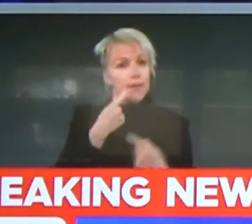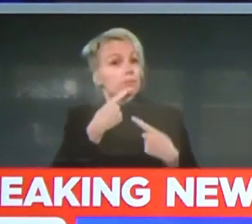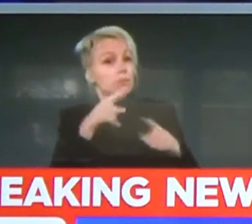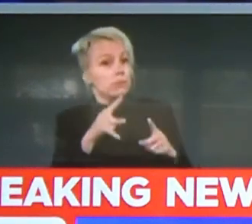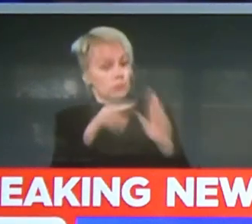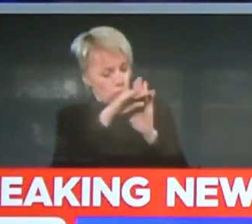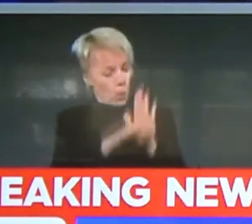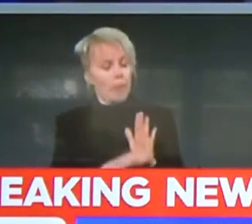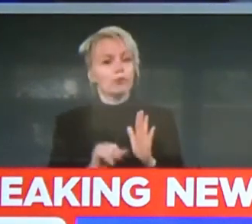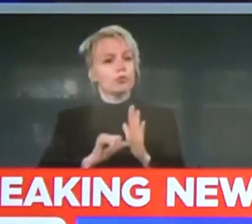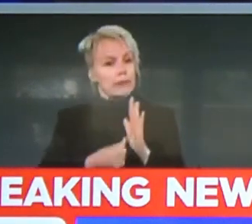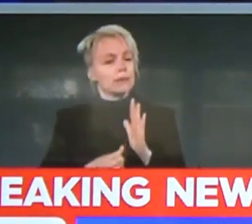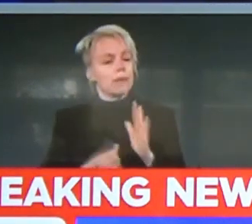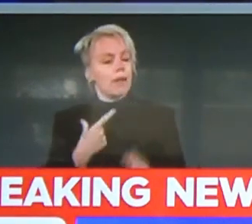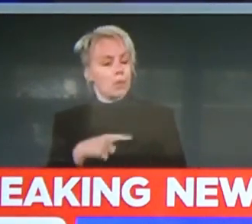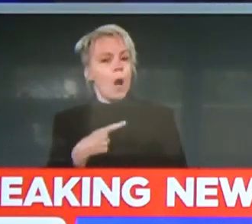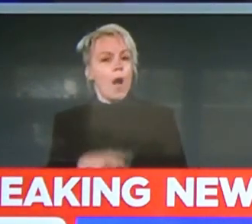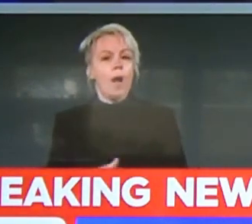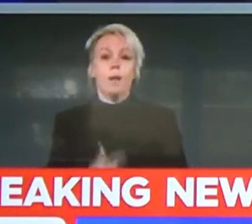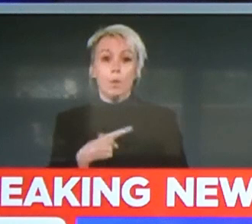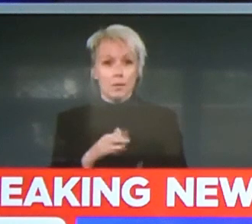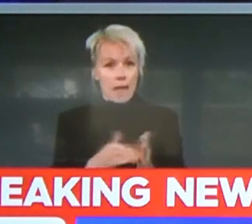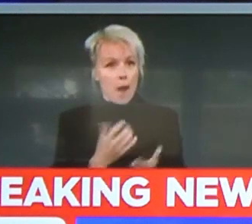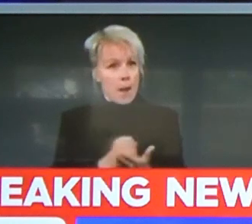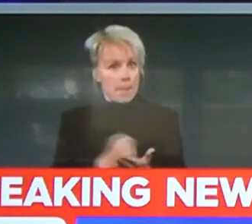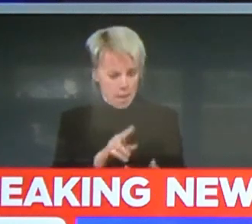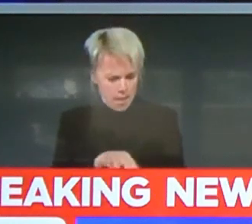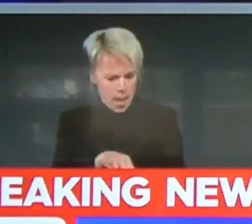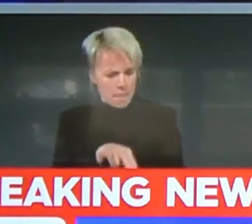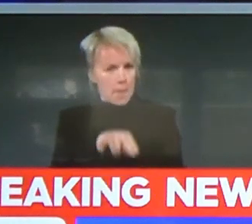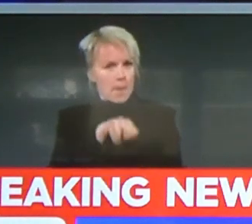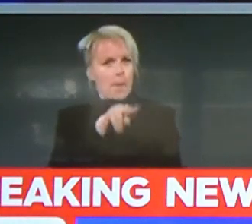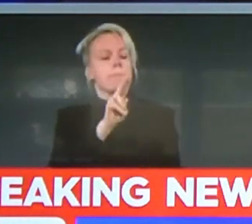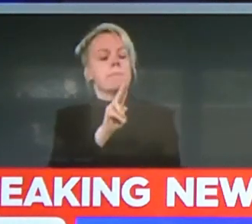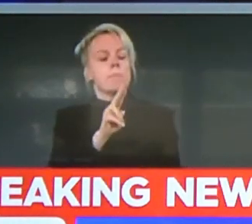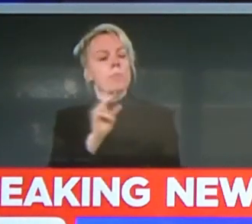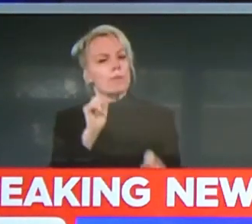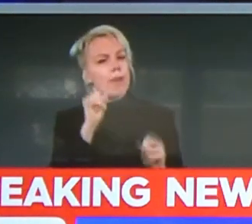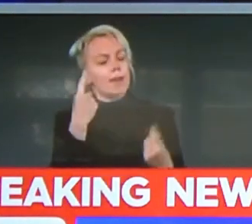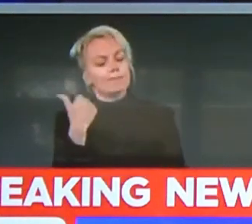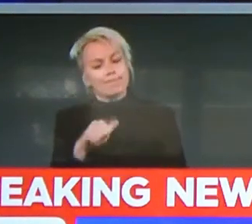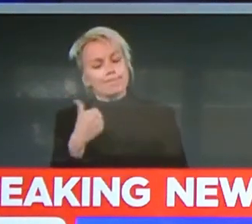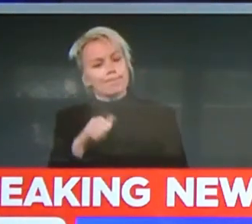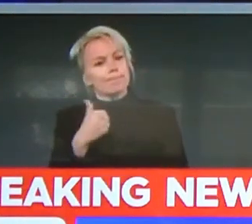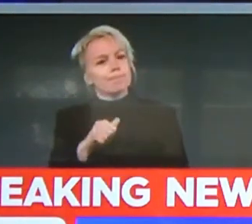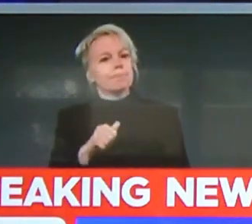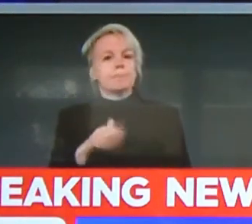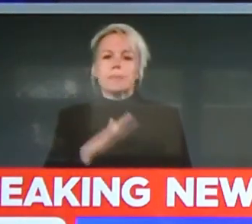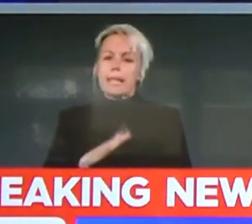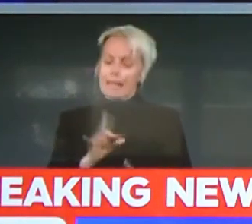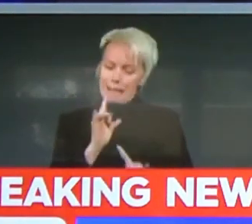great rise in cases, we felt it was very important to recommend that those restrictive measures be